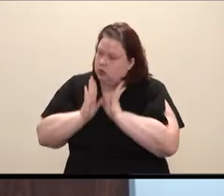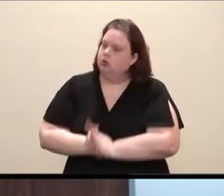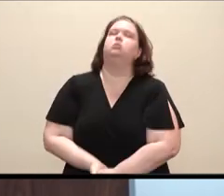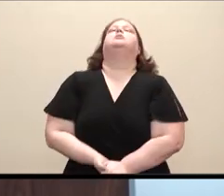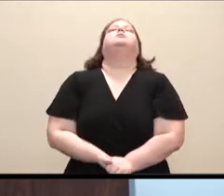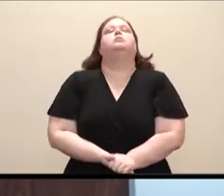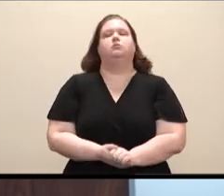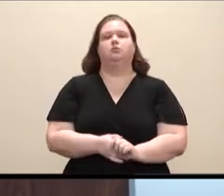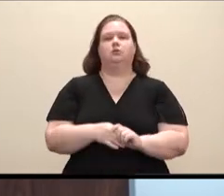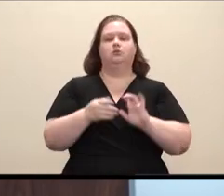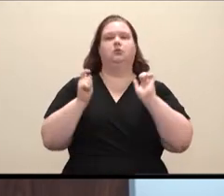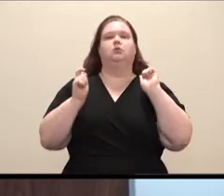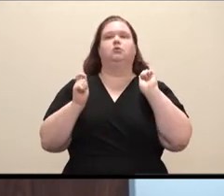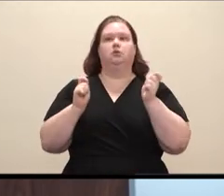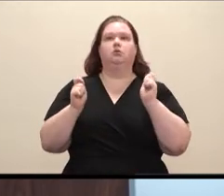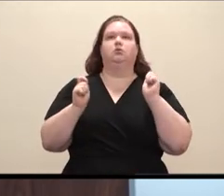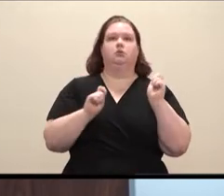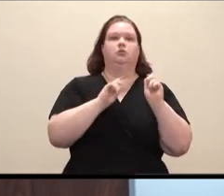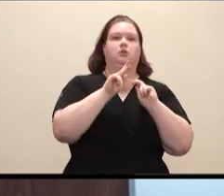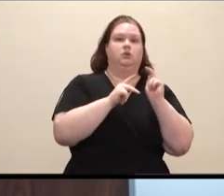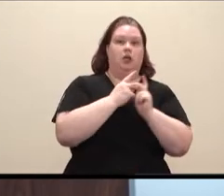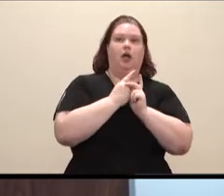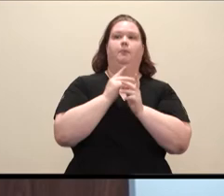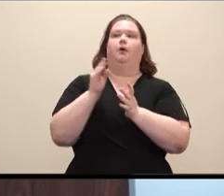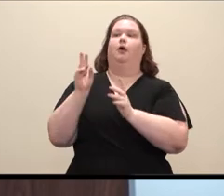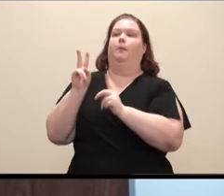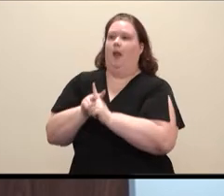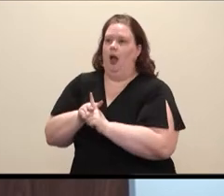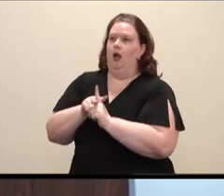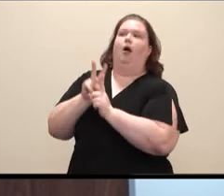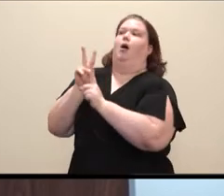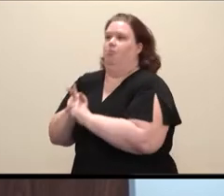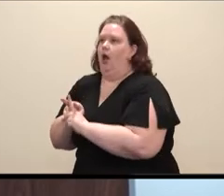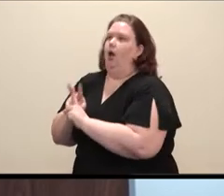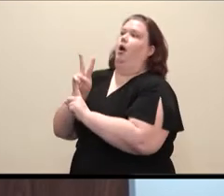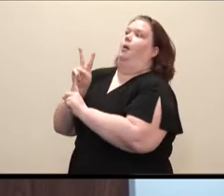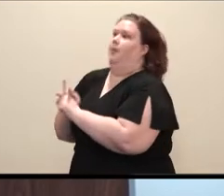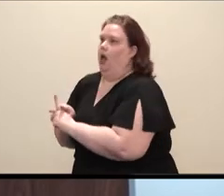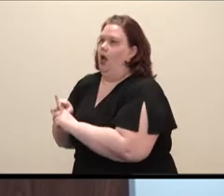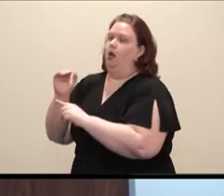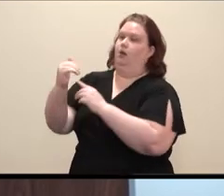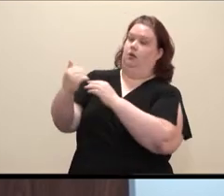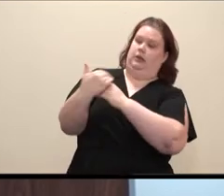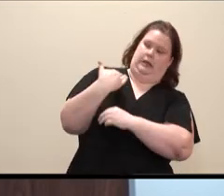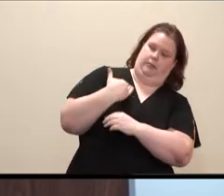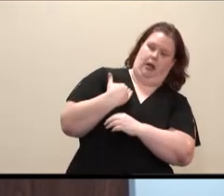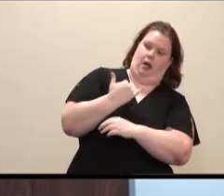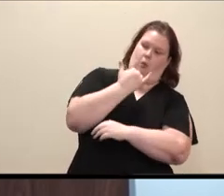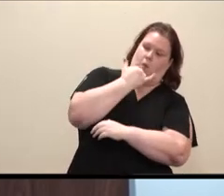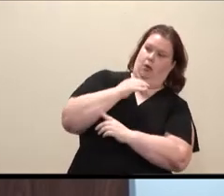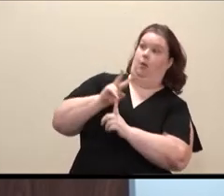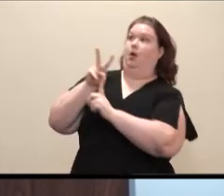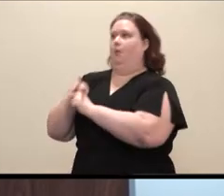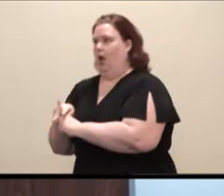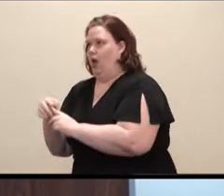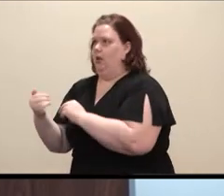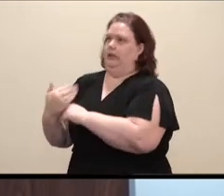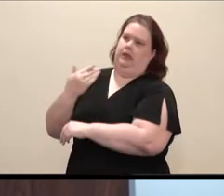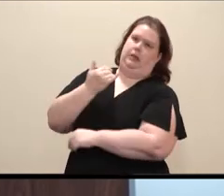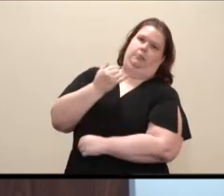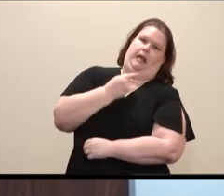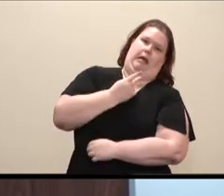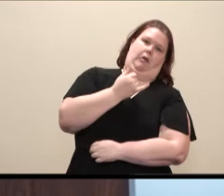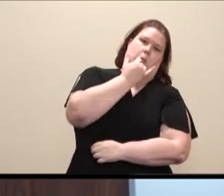iteration after iteration after iteration of applying for those funds, and they'd send it back and we'd have to clean something else up. And